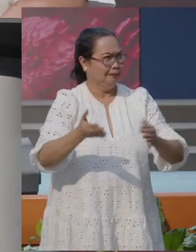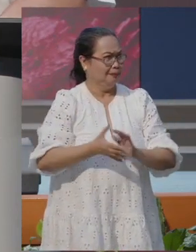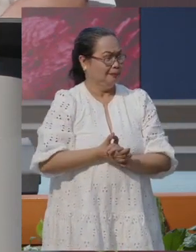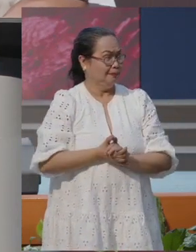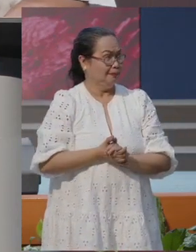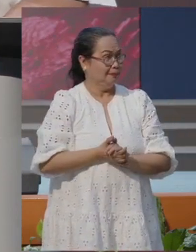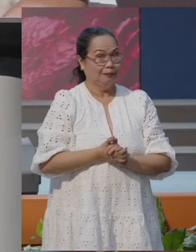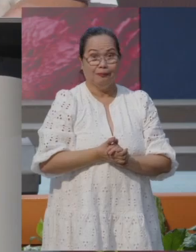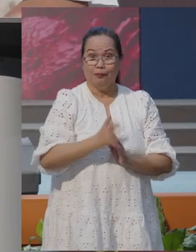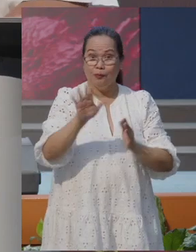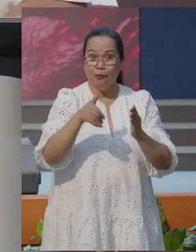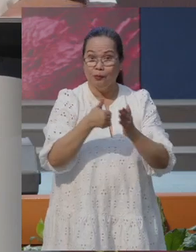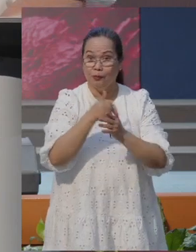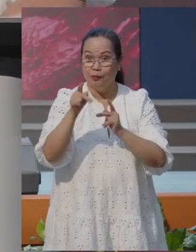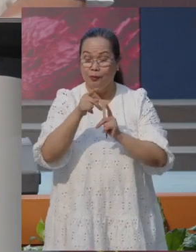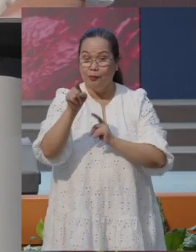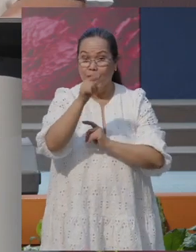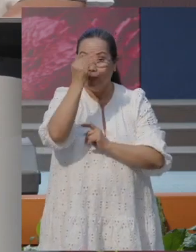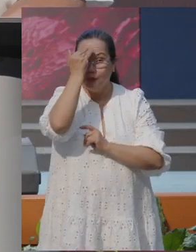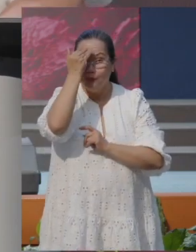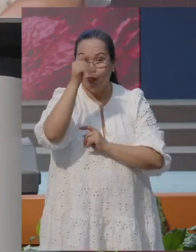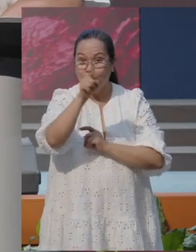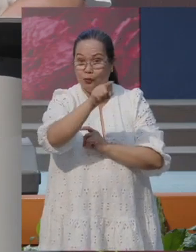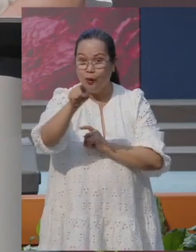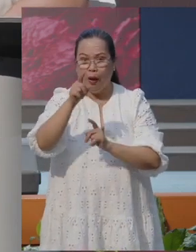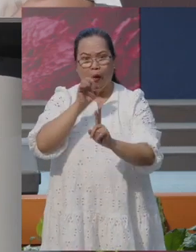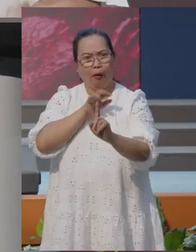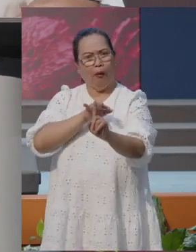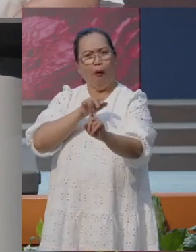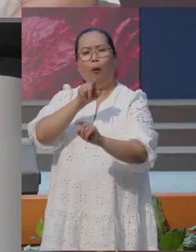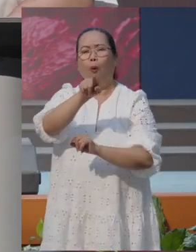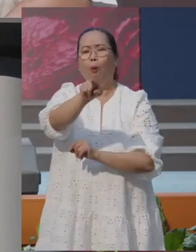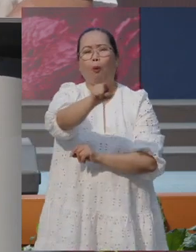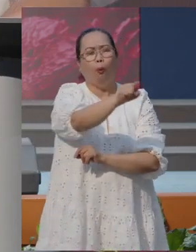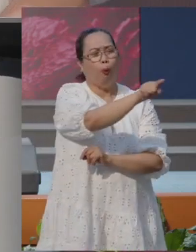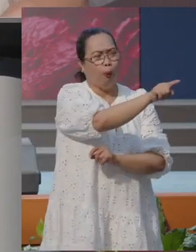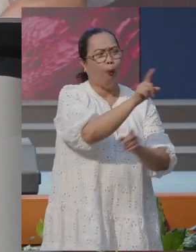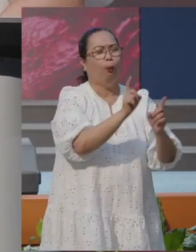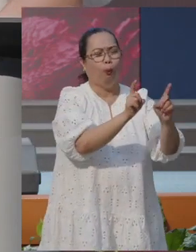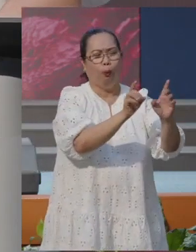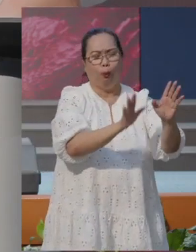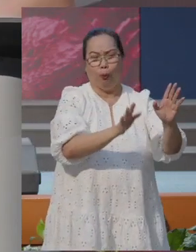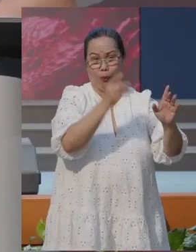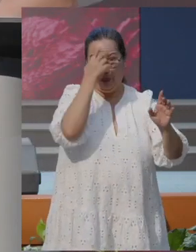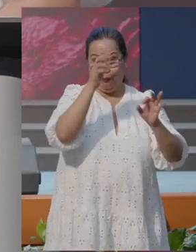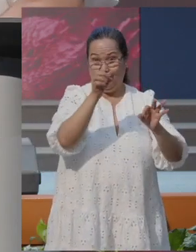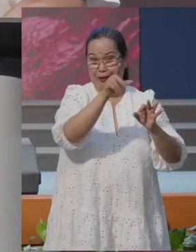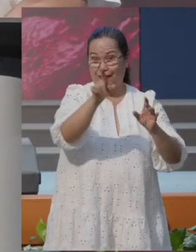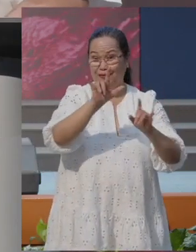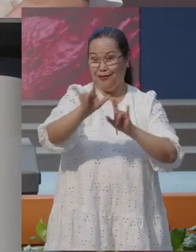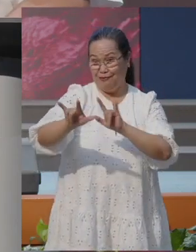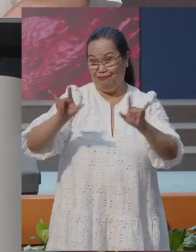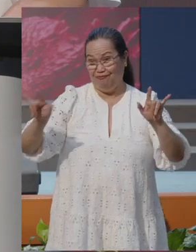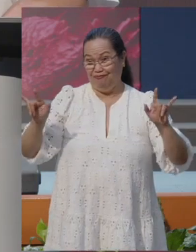"By this all people will know that you are my disciples, if you love one another."